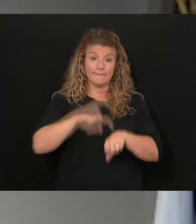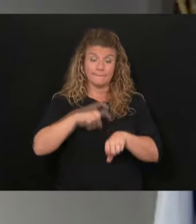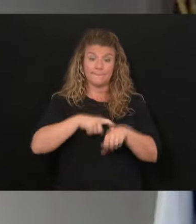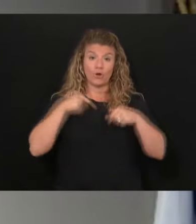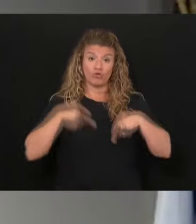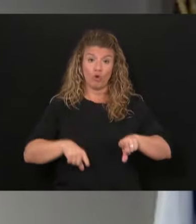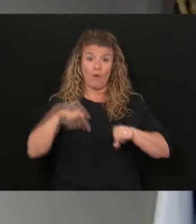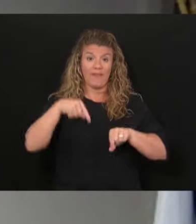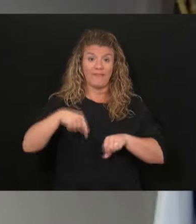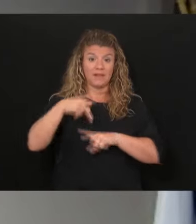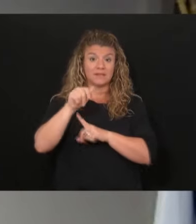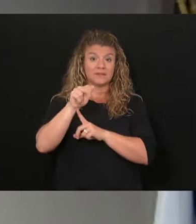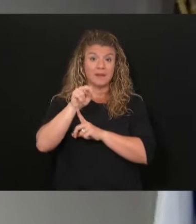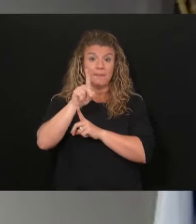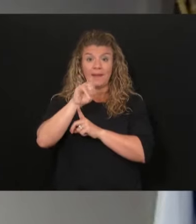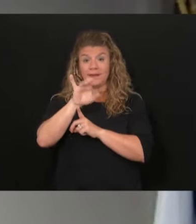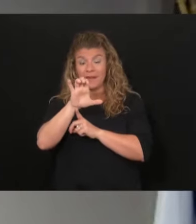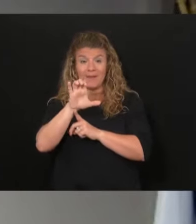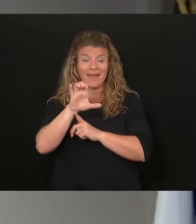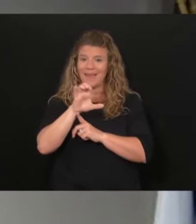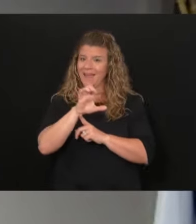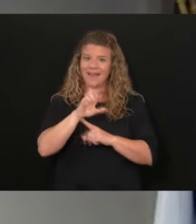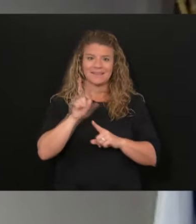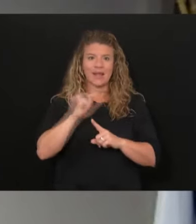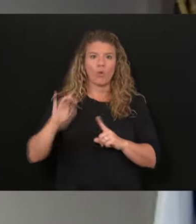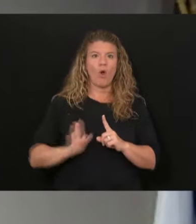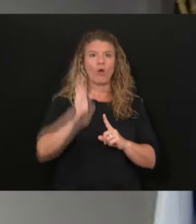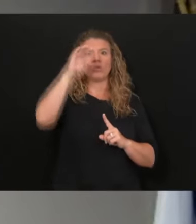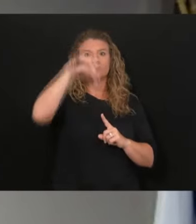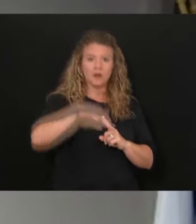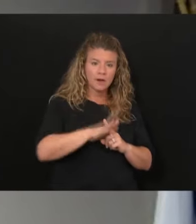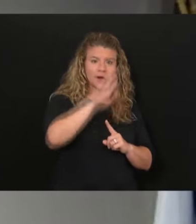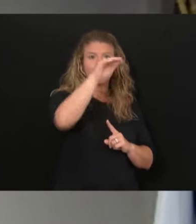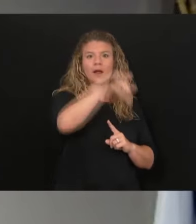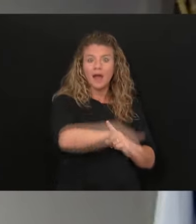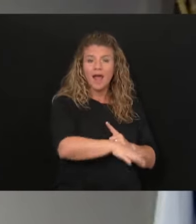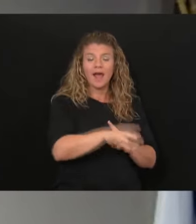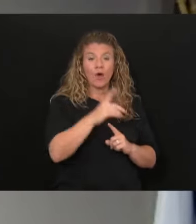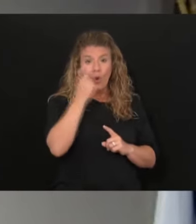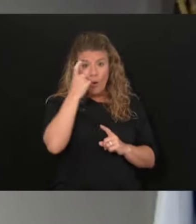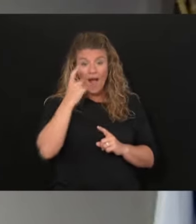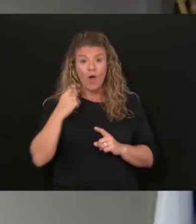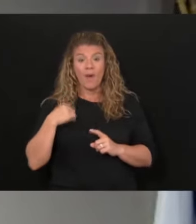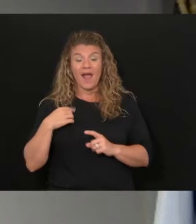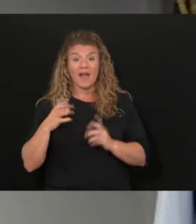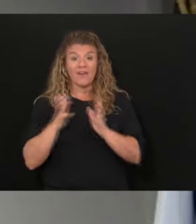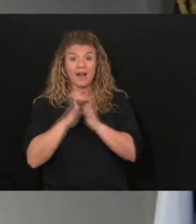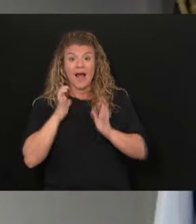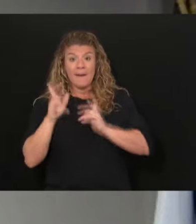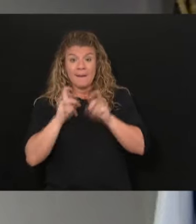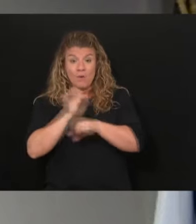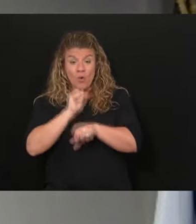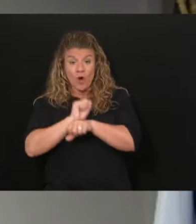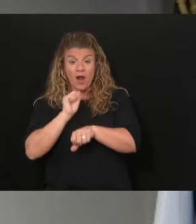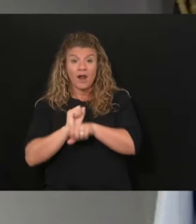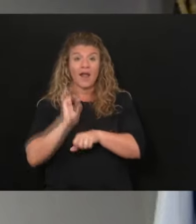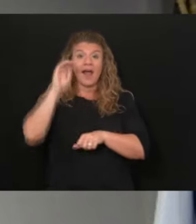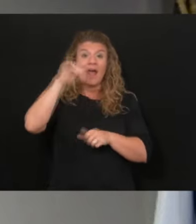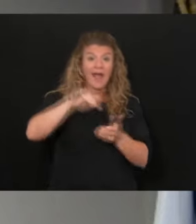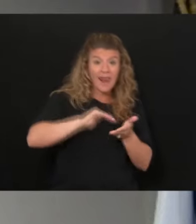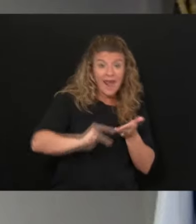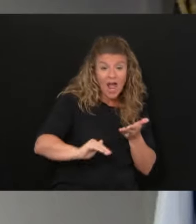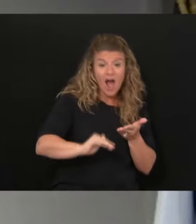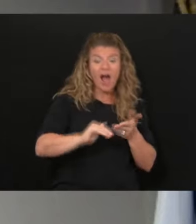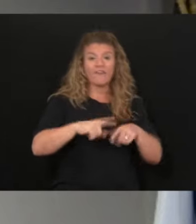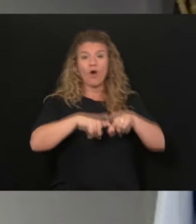of reduction of services through the governor's order, through decisions not